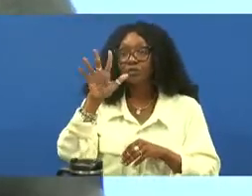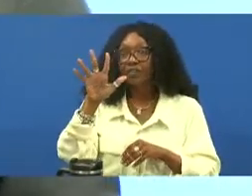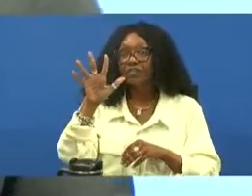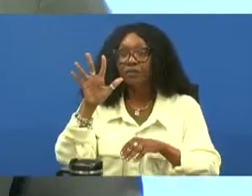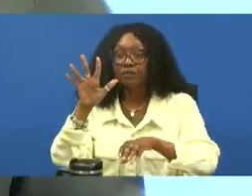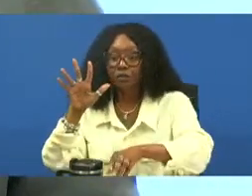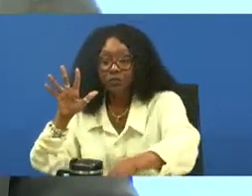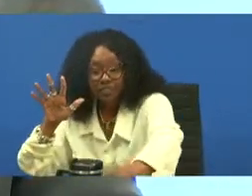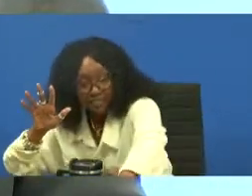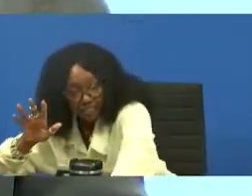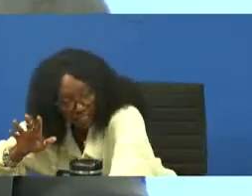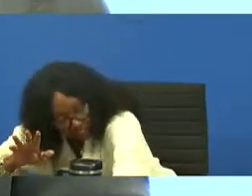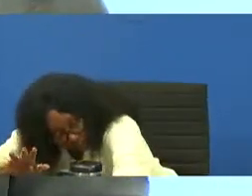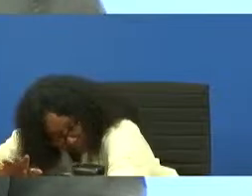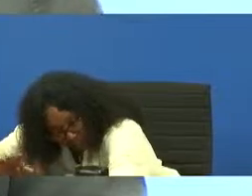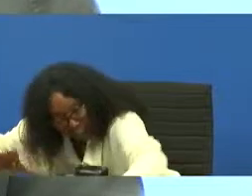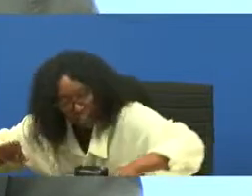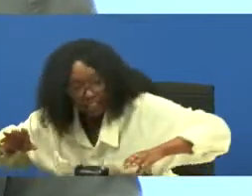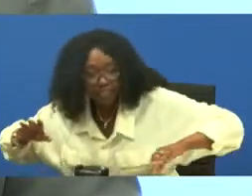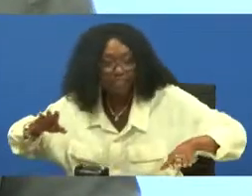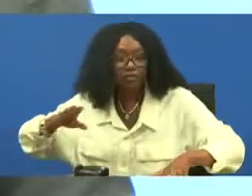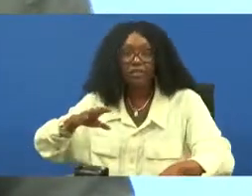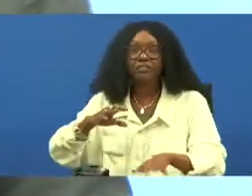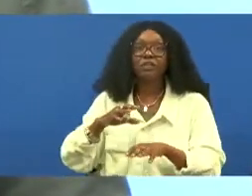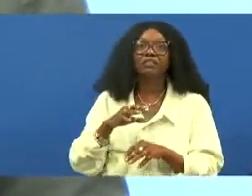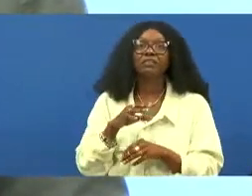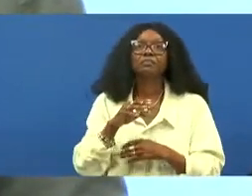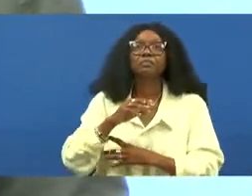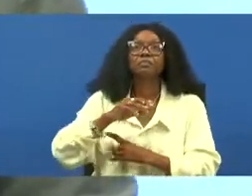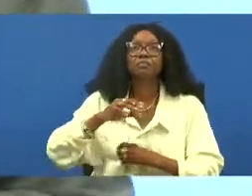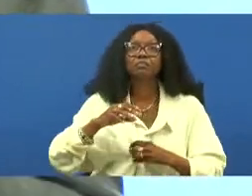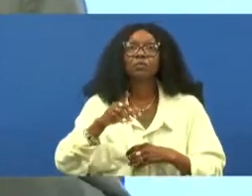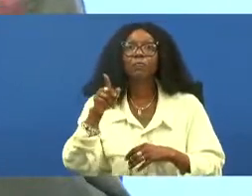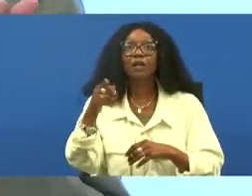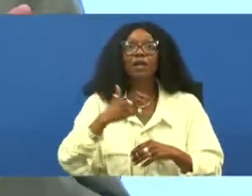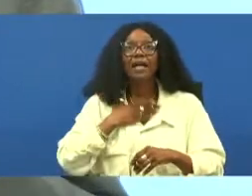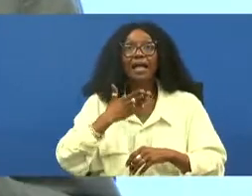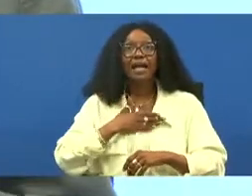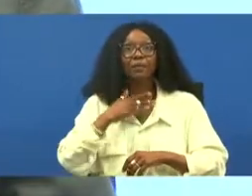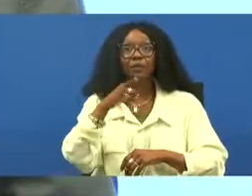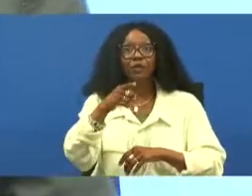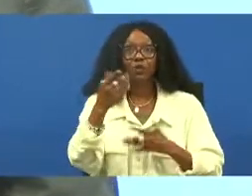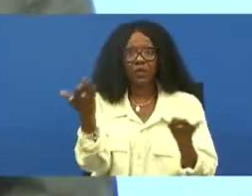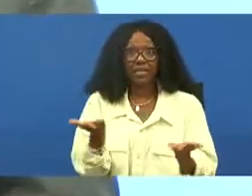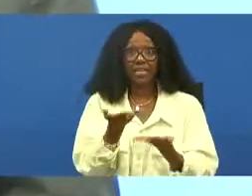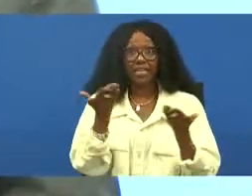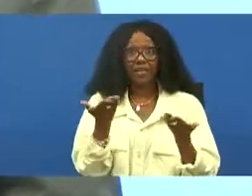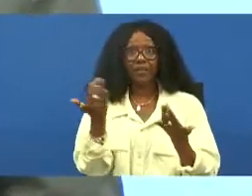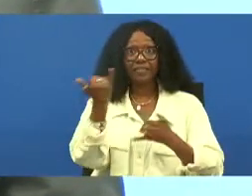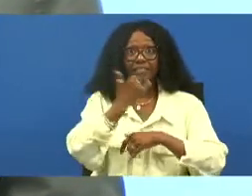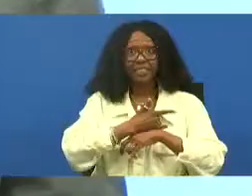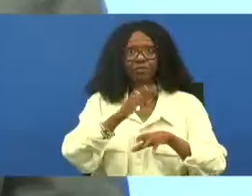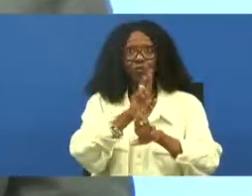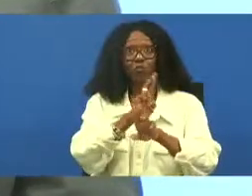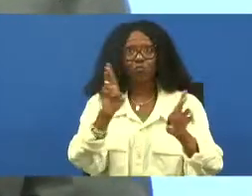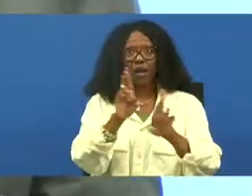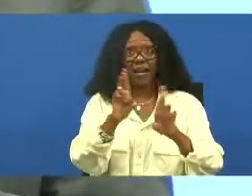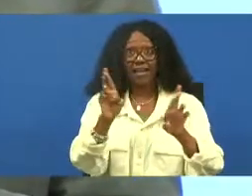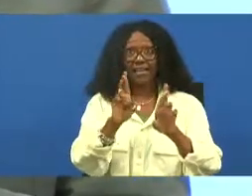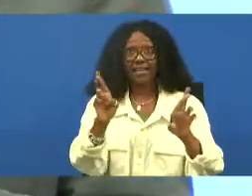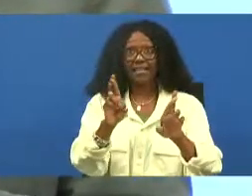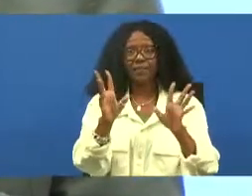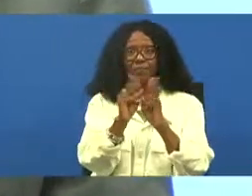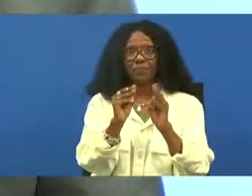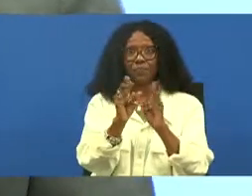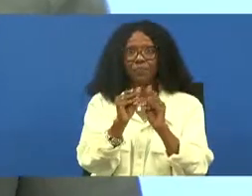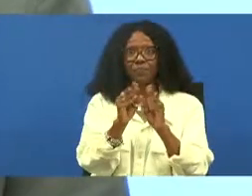all of you with us. Our council members want you to be part of our government, and we're glad that you're with us today. And we're ready to go. And so at this